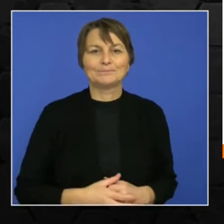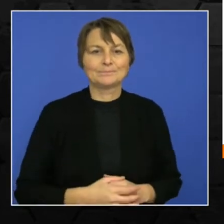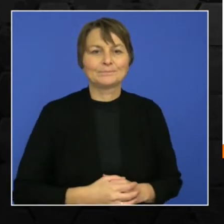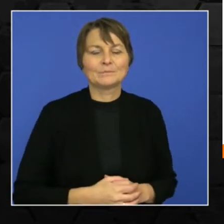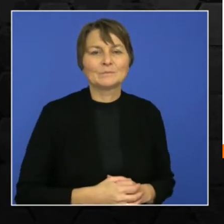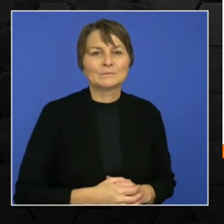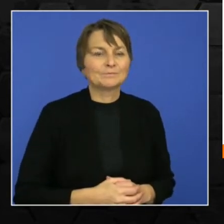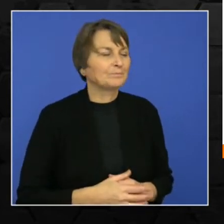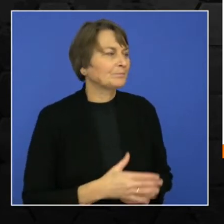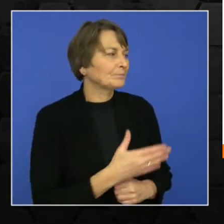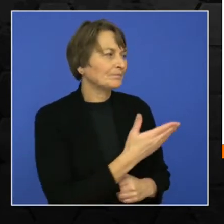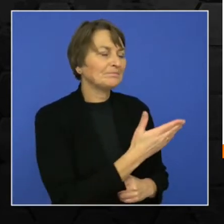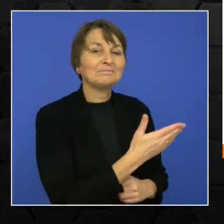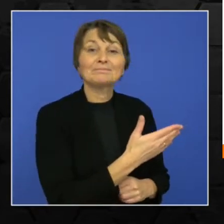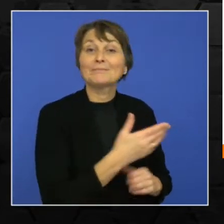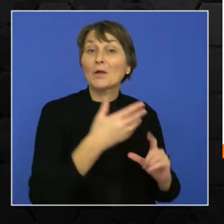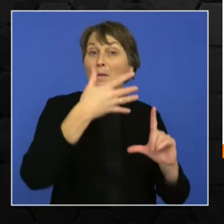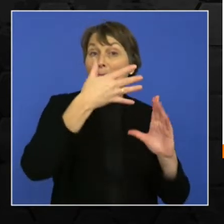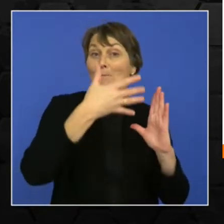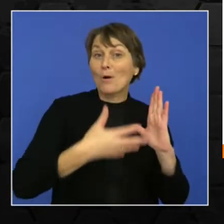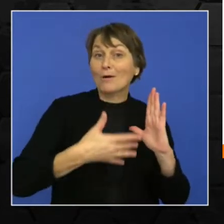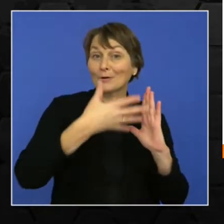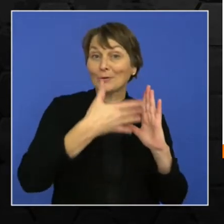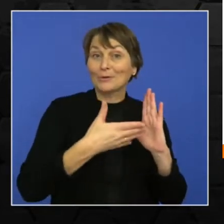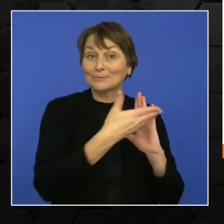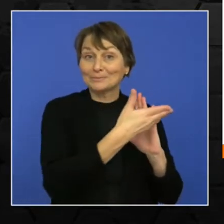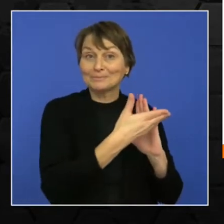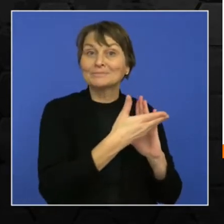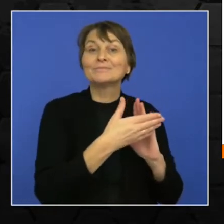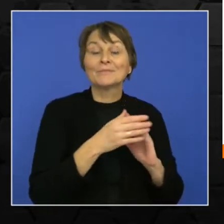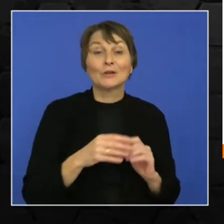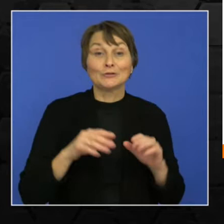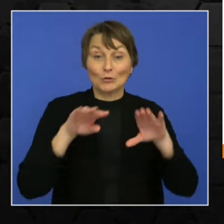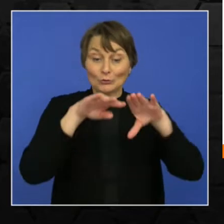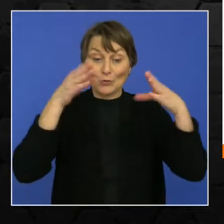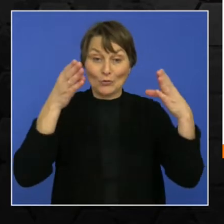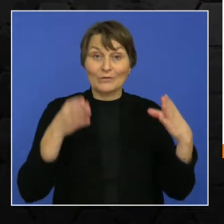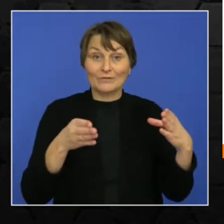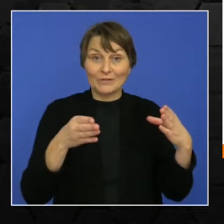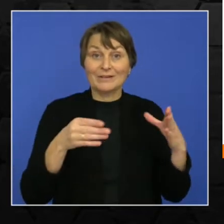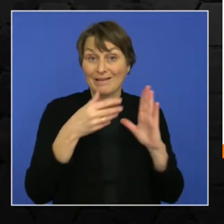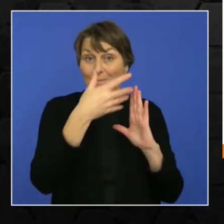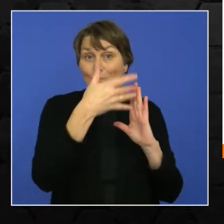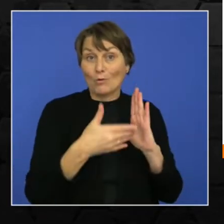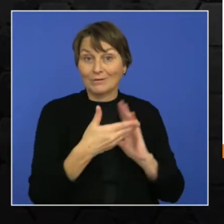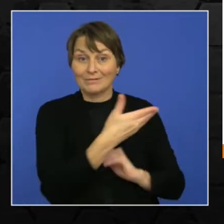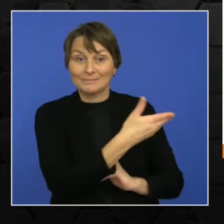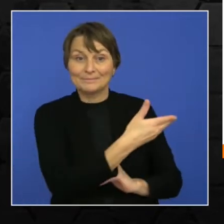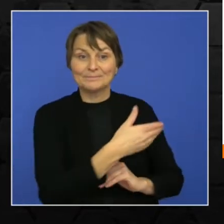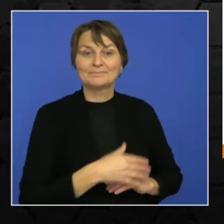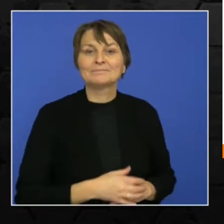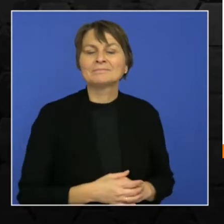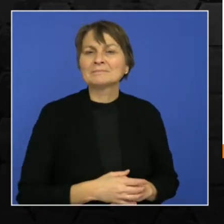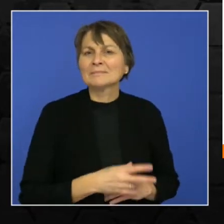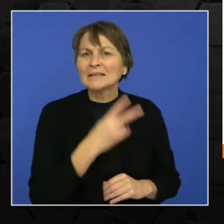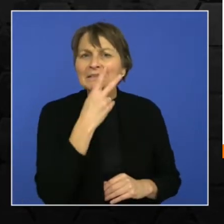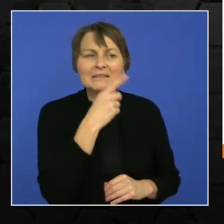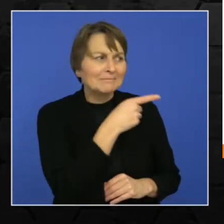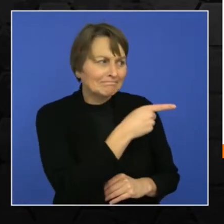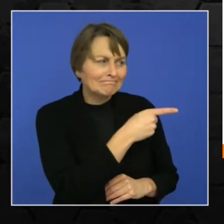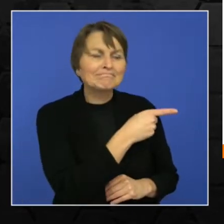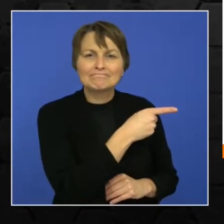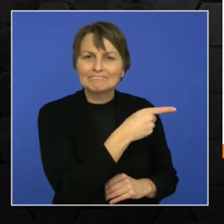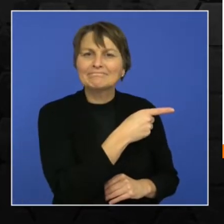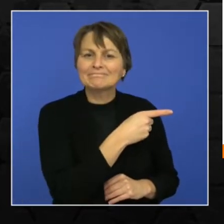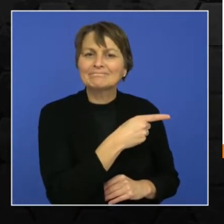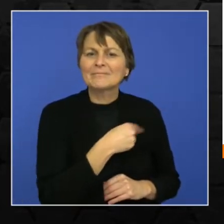So the modern inference that what we got from the server is great, talking about when we're comparing about it. So you can also use Hugging Faces. That Hugging Face right